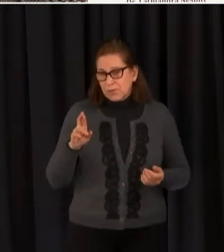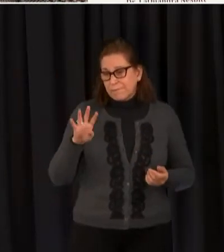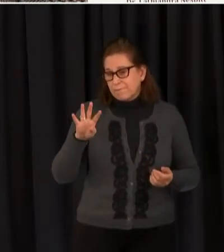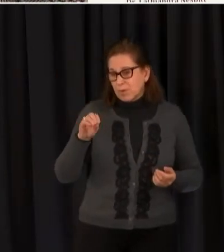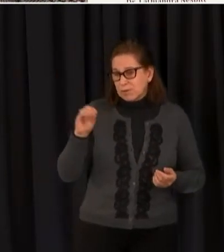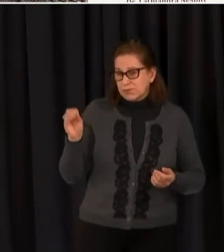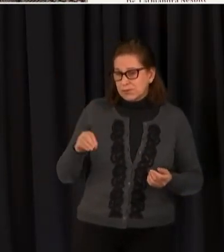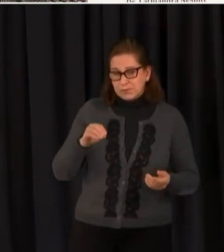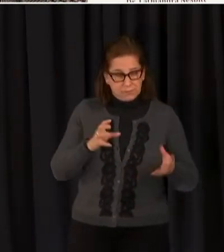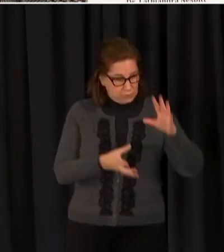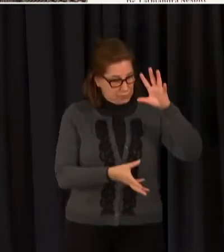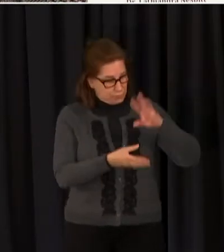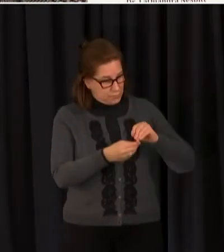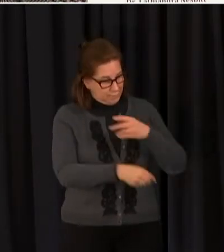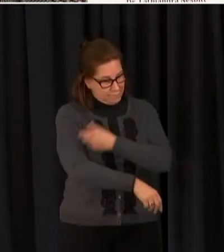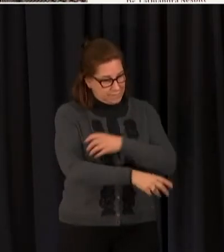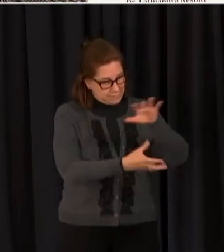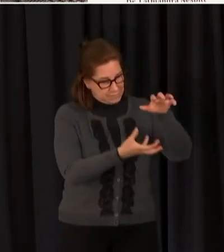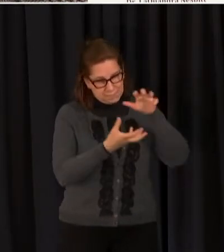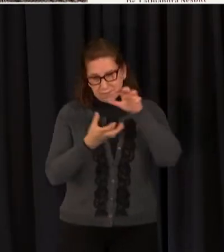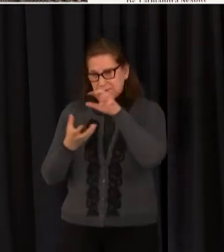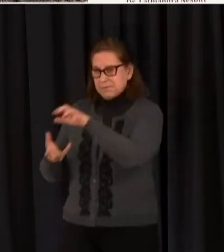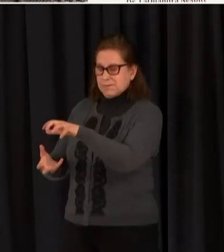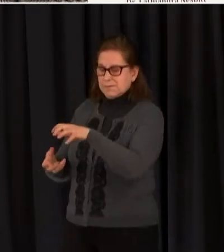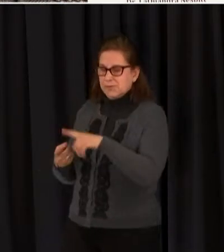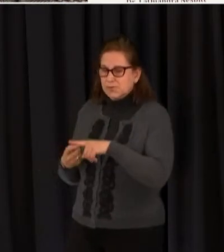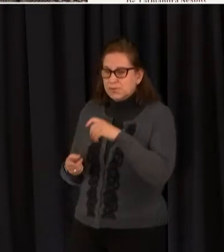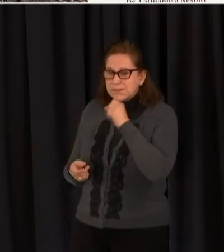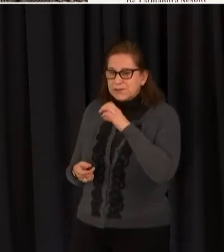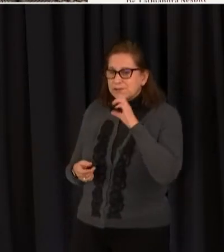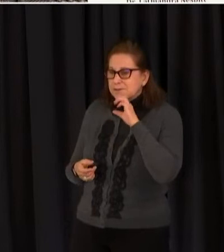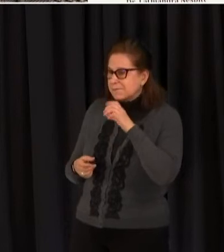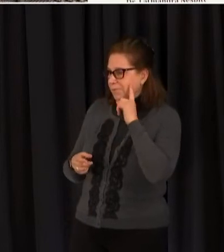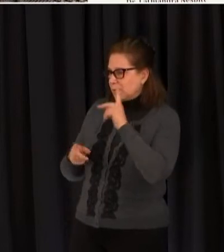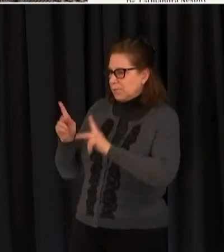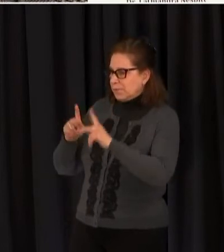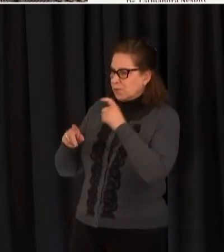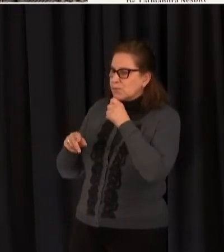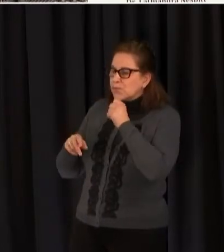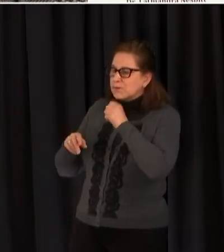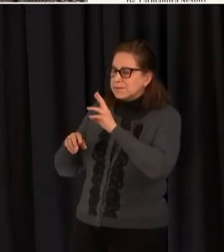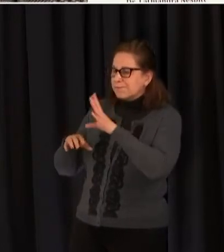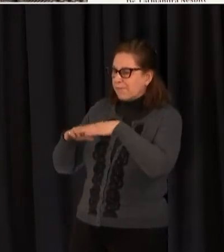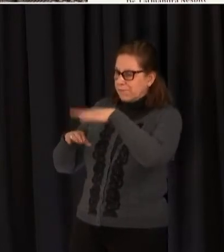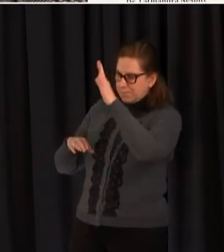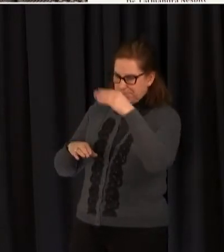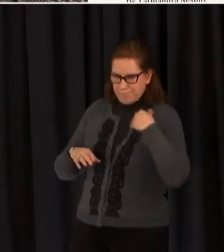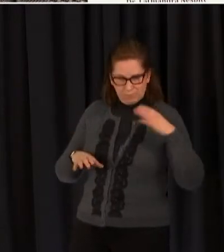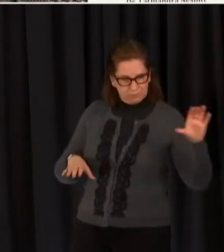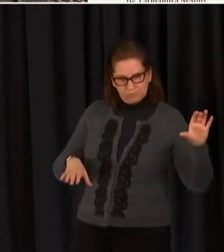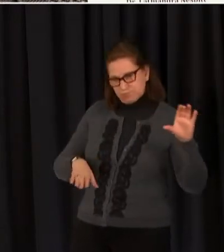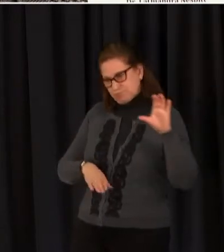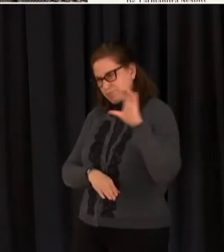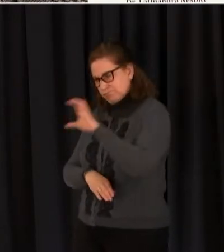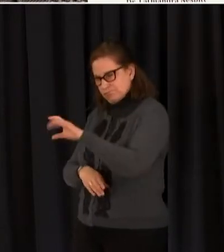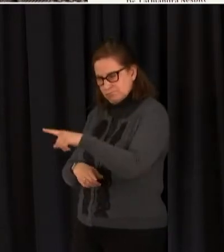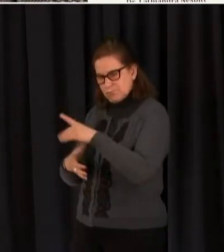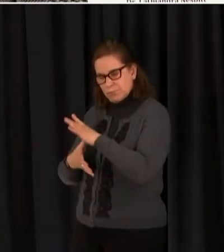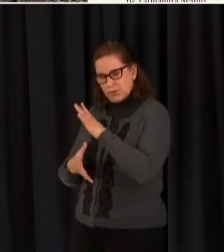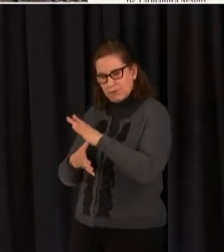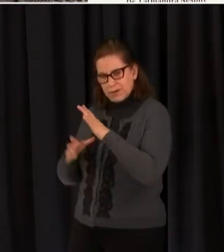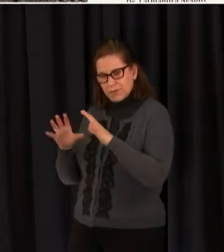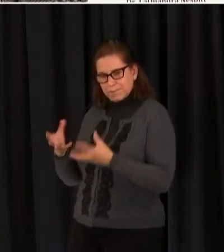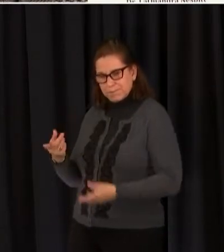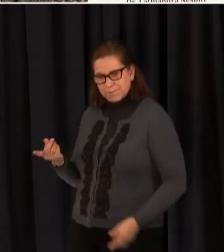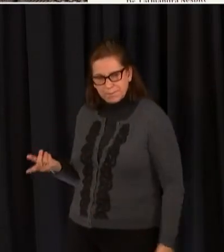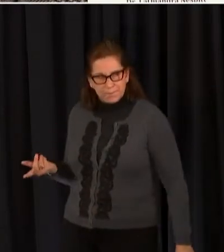total of the vaccines we have to the 65 and up population. The other piece to that is that the priority groups that onboarded earlier